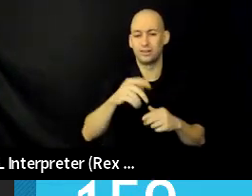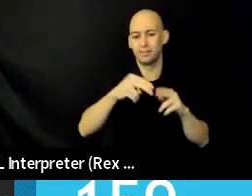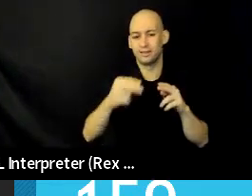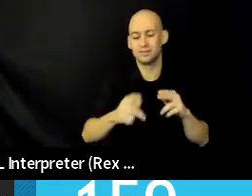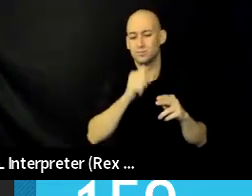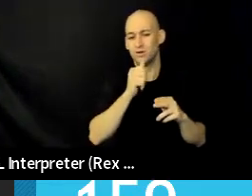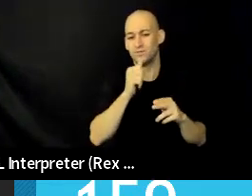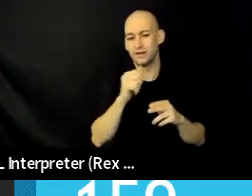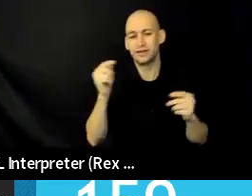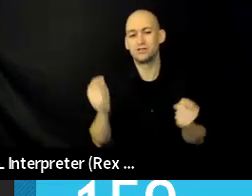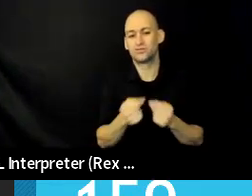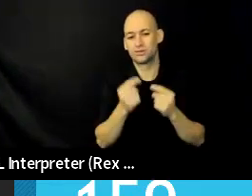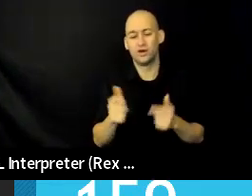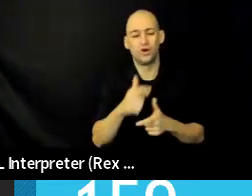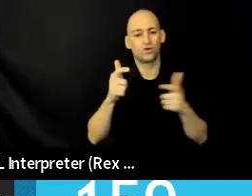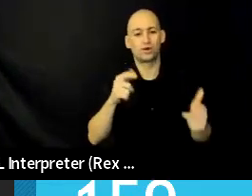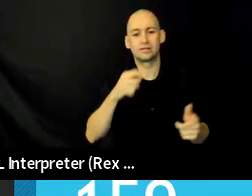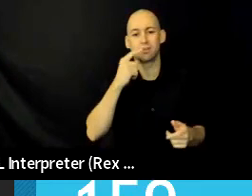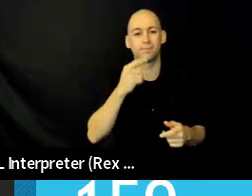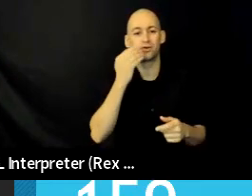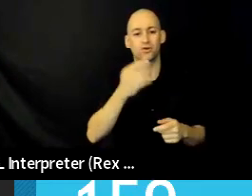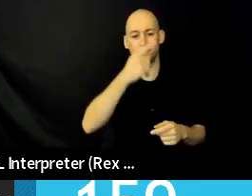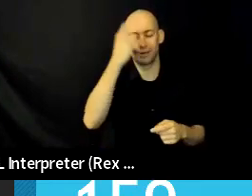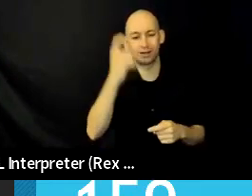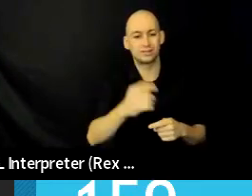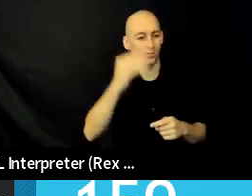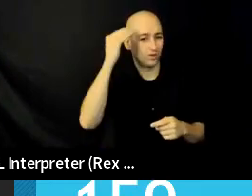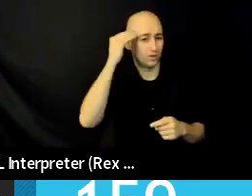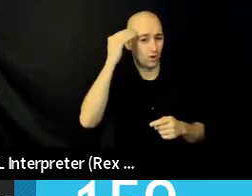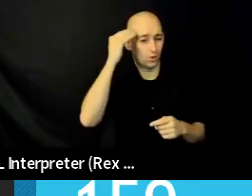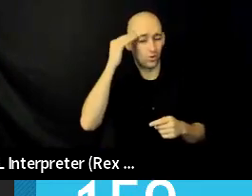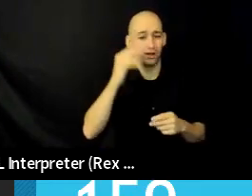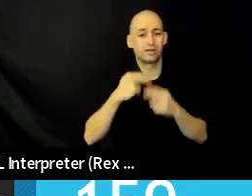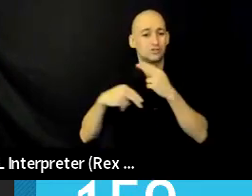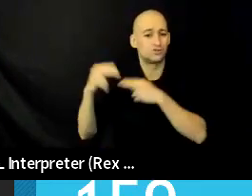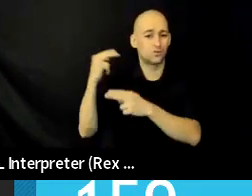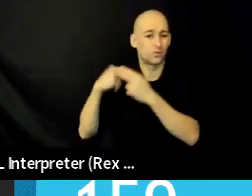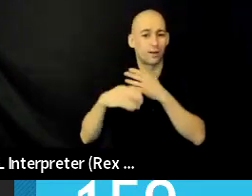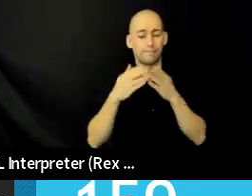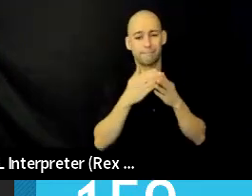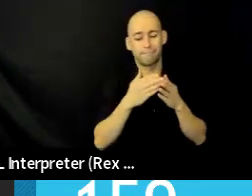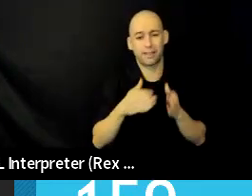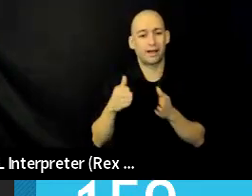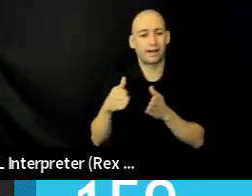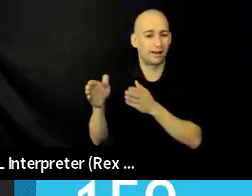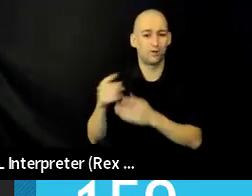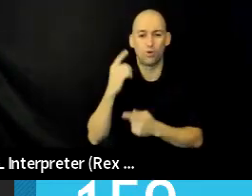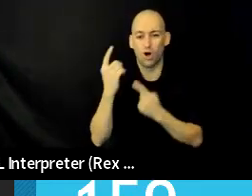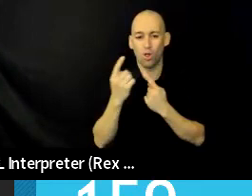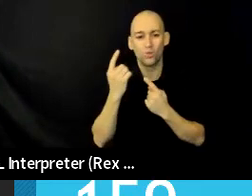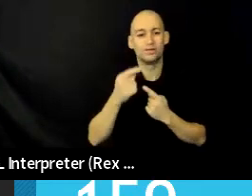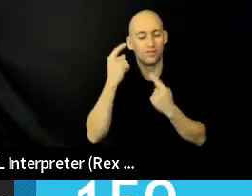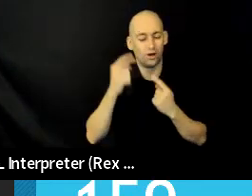injury. Greatest public good because we know from the historic planning, this has always been contemplated for an